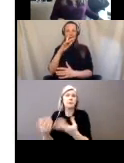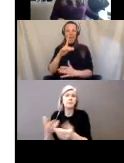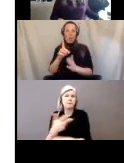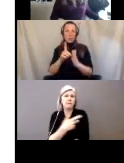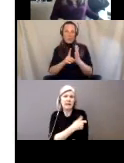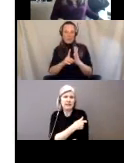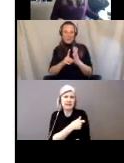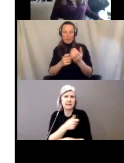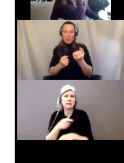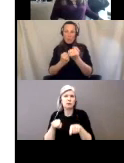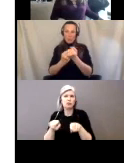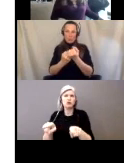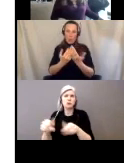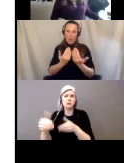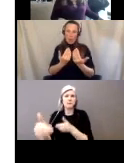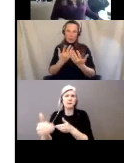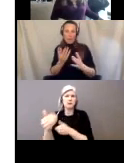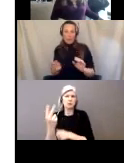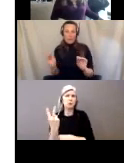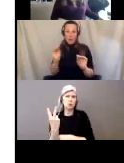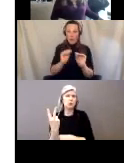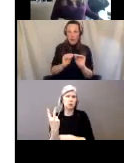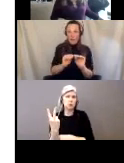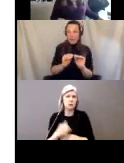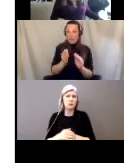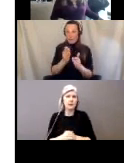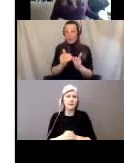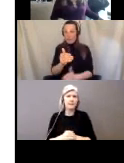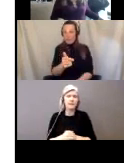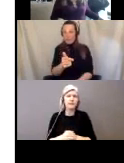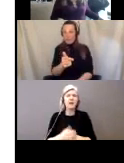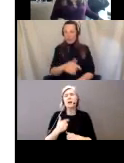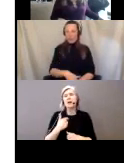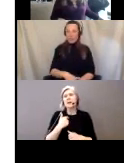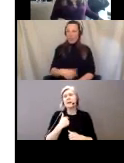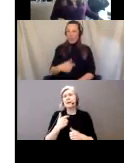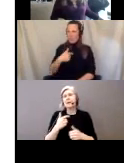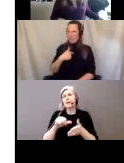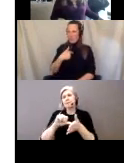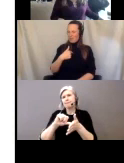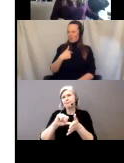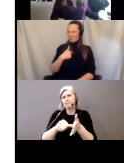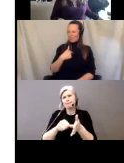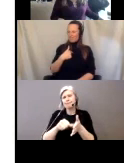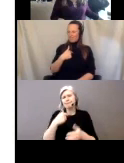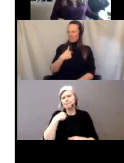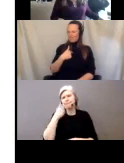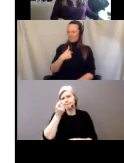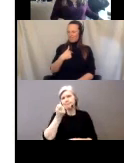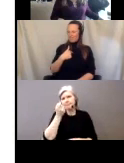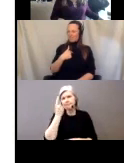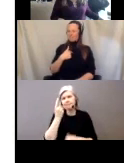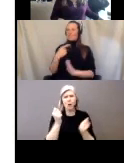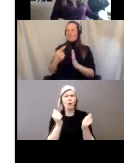Great. But yeah, I just want to reiterate, like, I really understand that everyone wants the vaccine and everyone wants